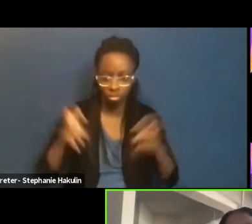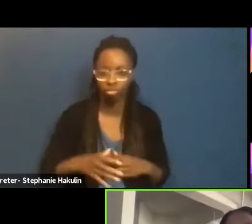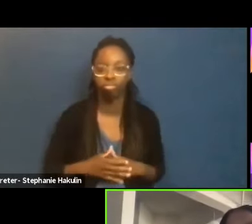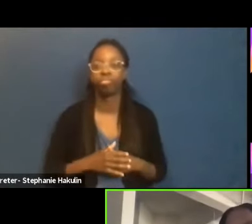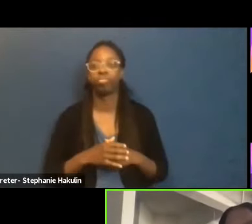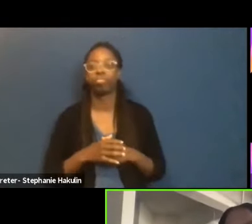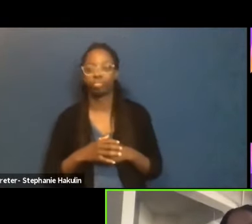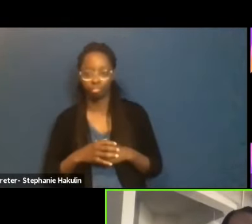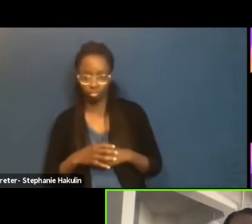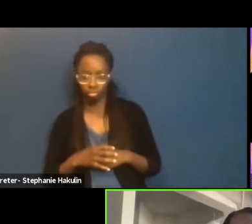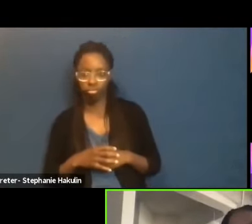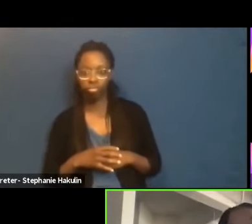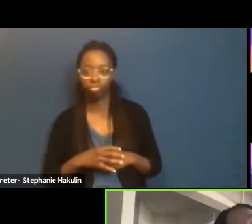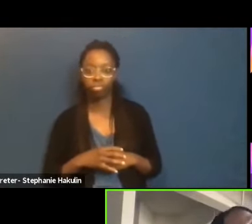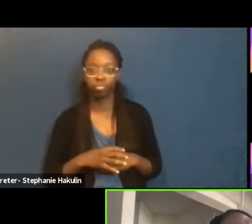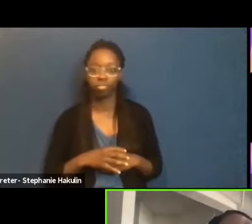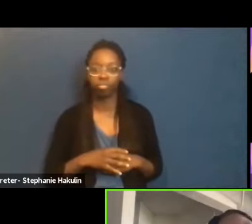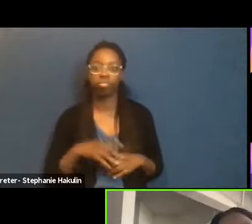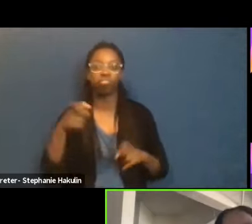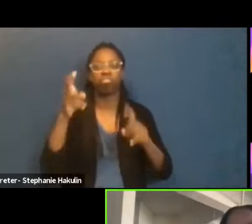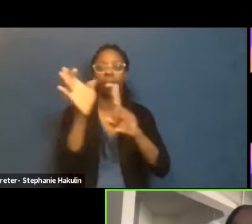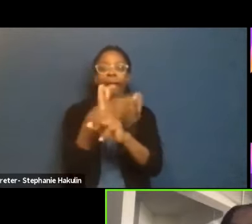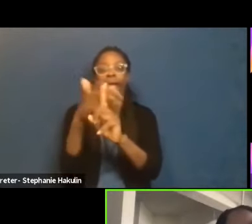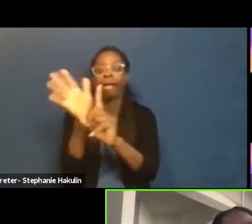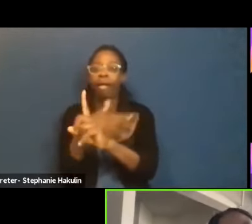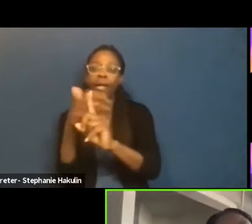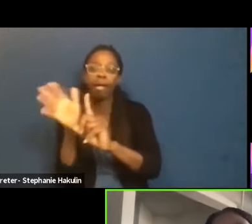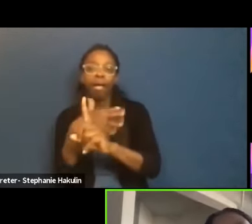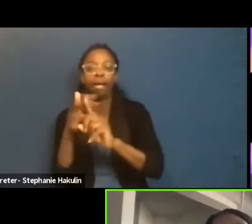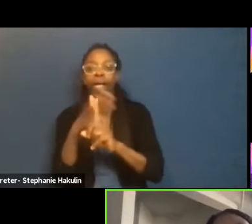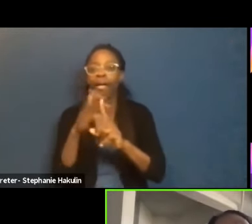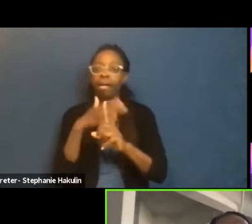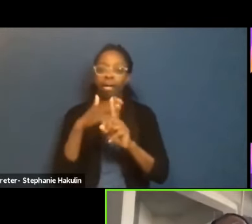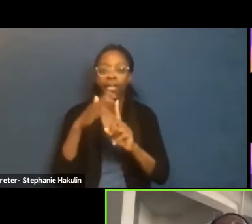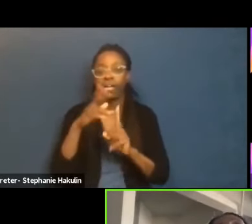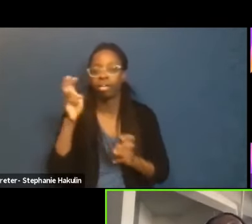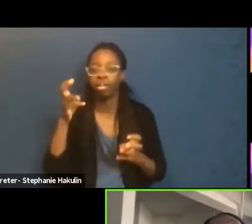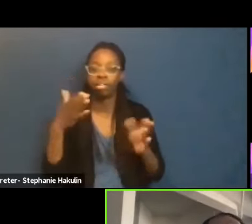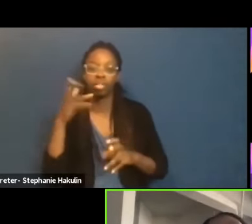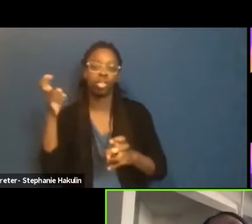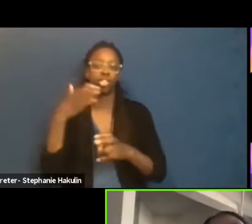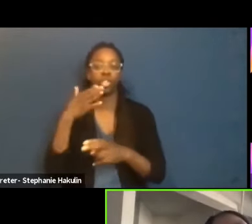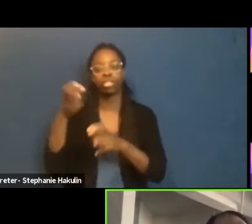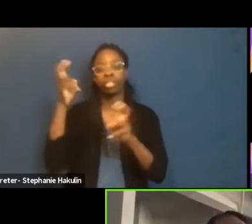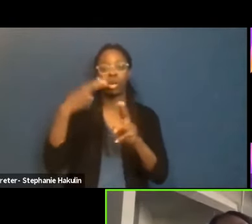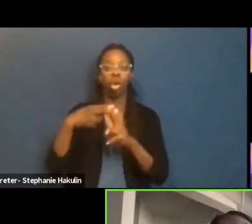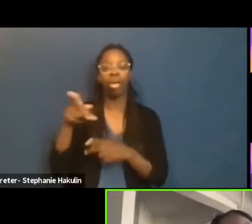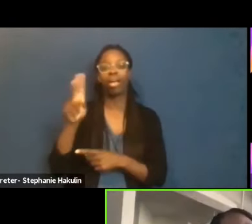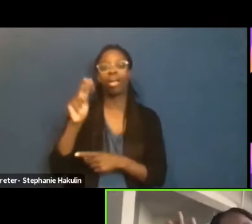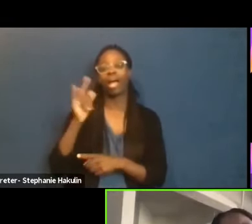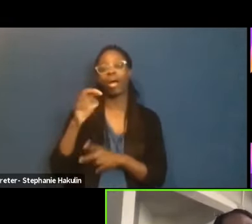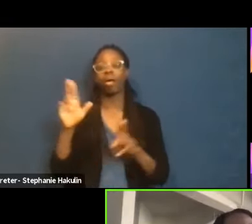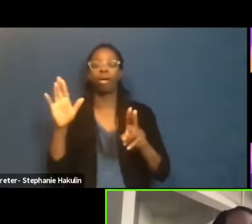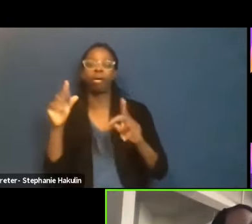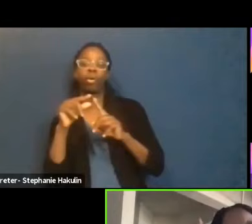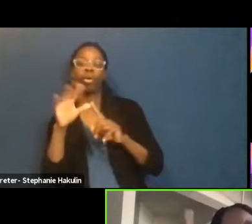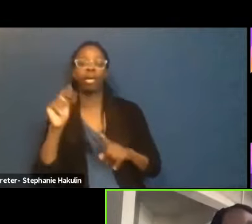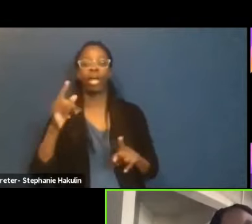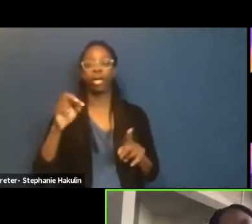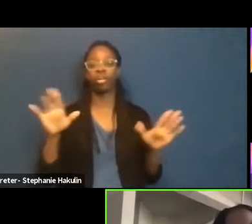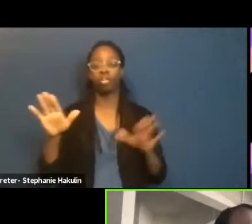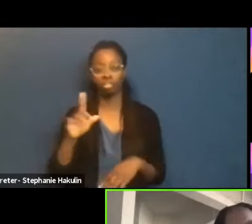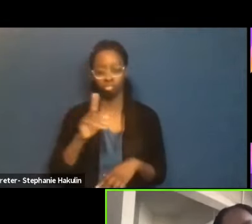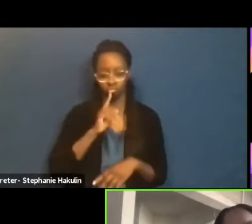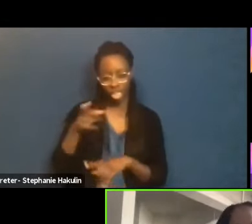they polished you, like they readied them a good nigga for the picking, like they got you for sale. Oh, how they love Kanye. Let's put them all in front